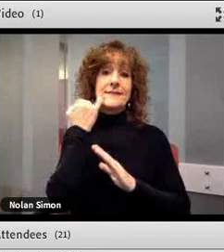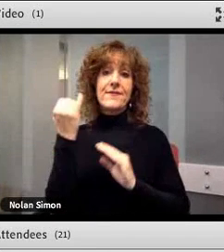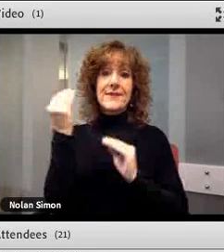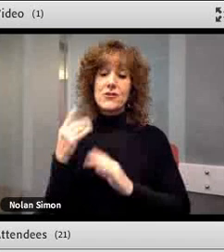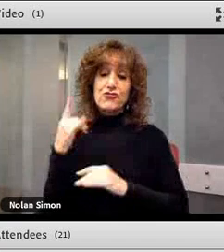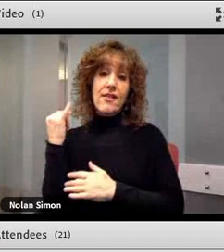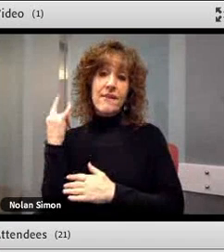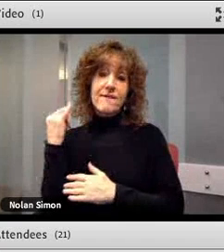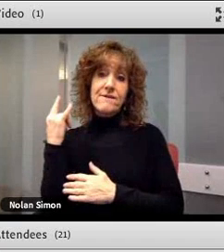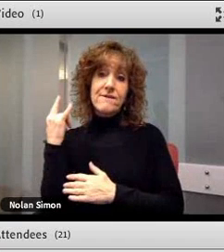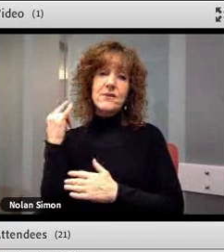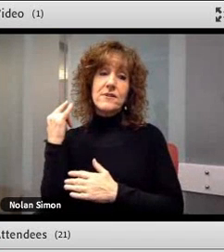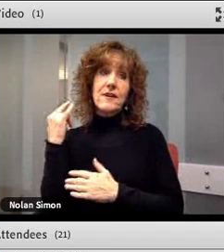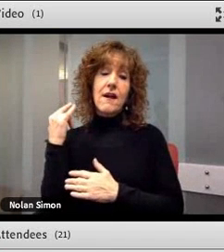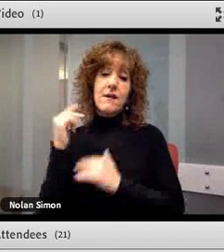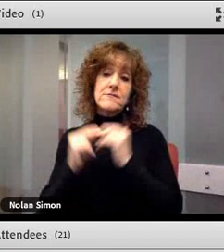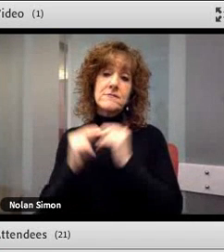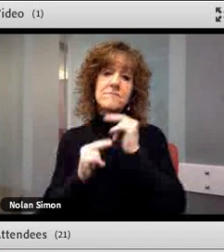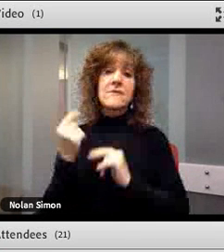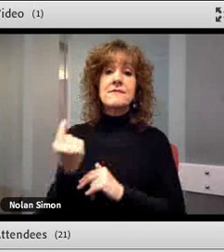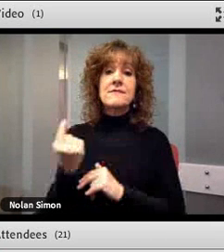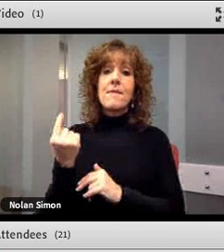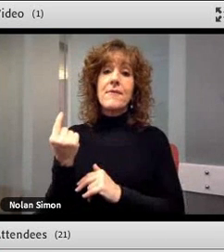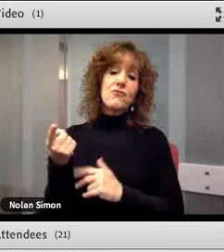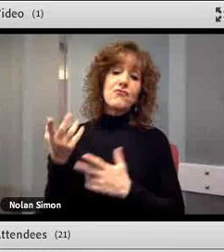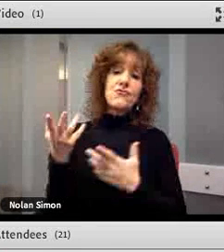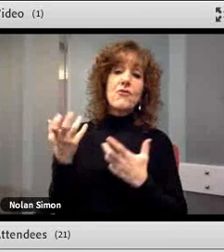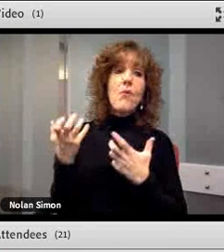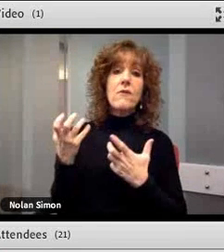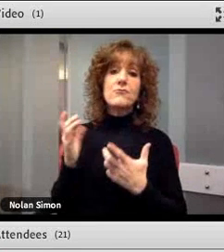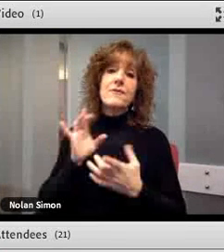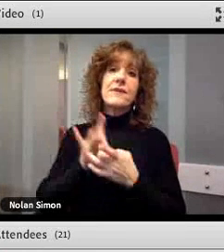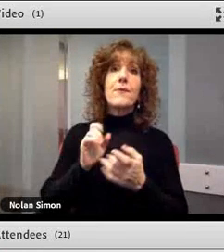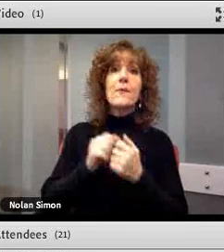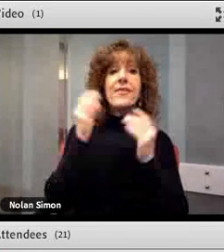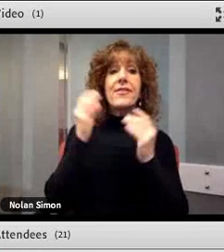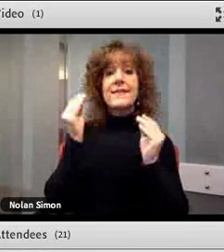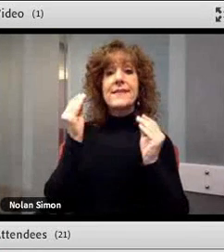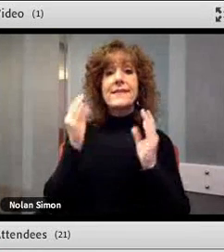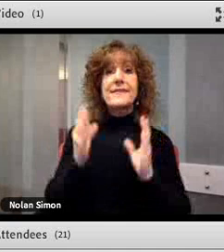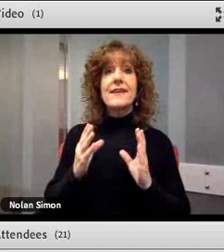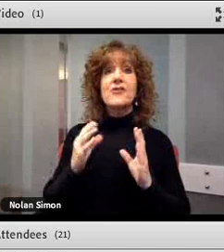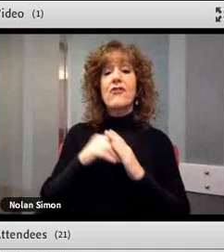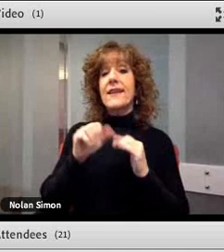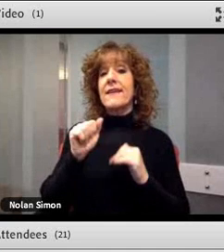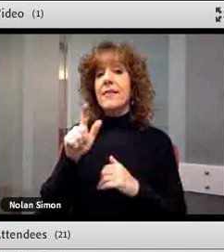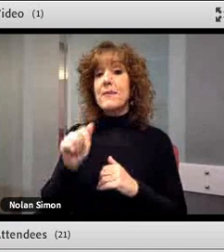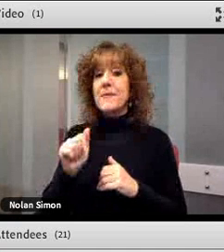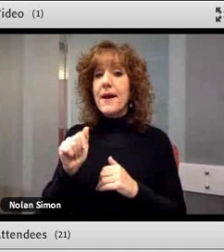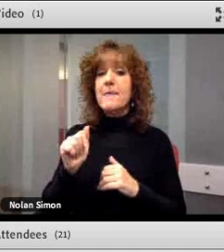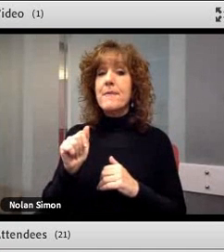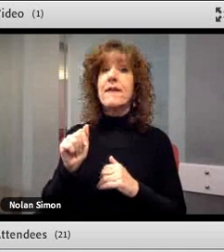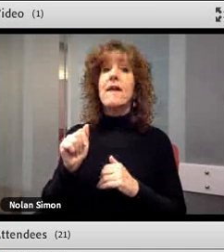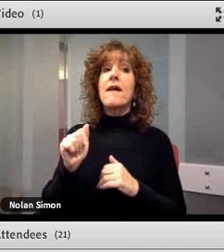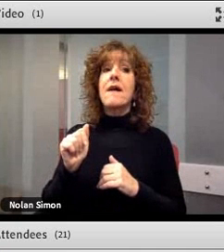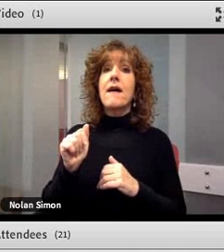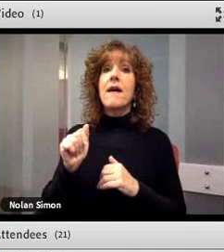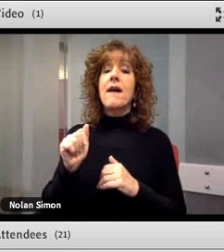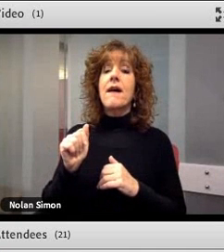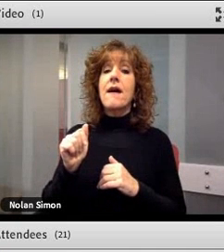California builds something and she wants to connect with a teacher in Alabama, that they don't have